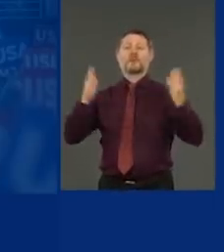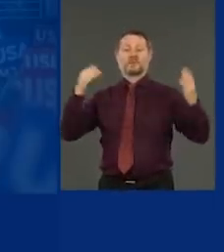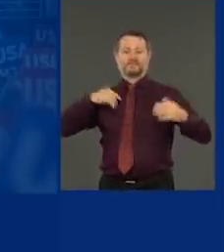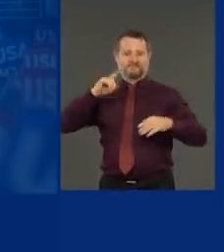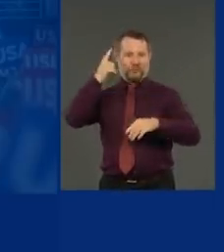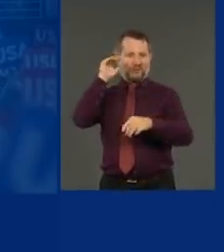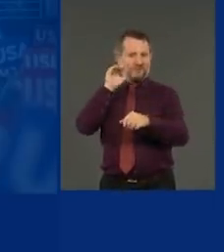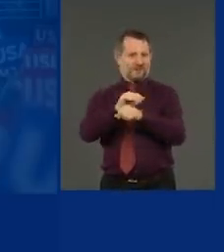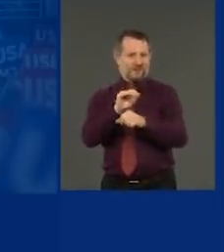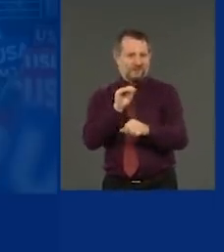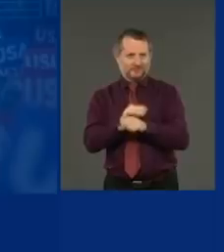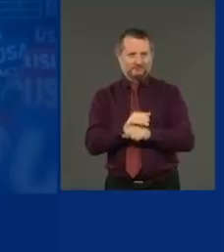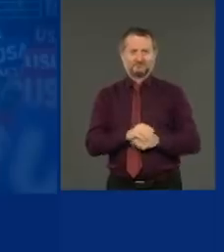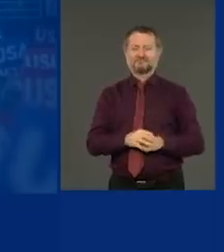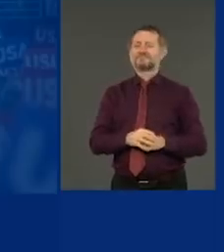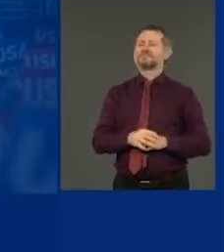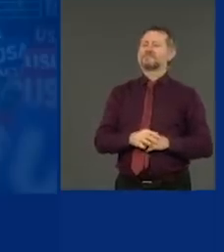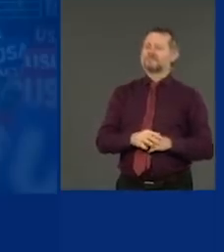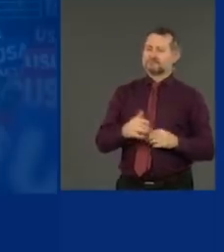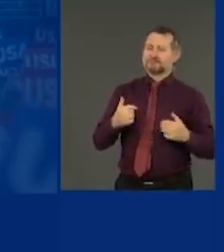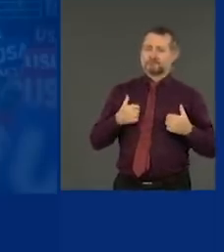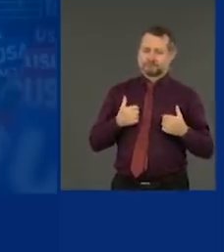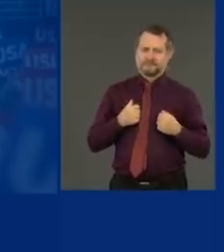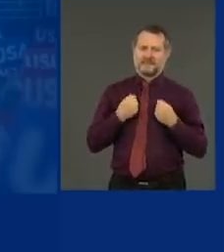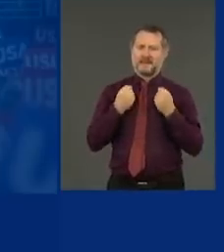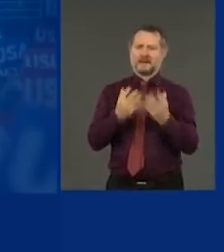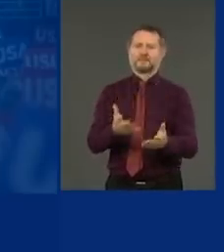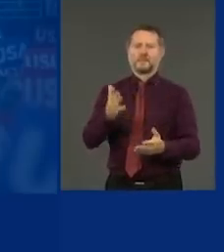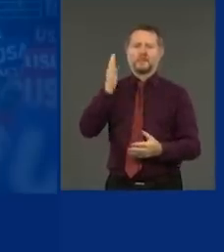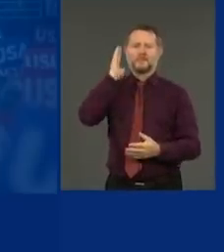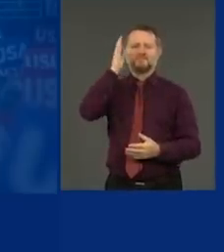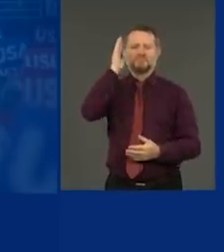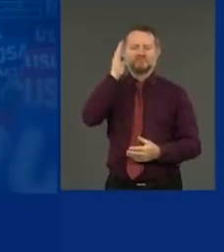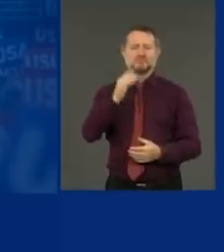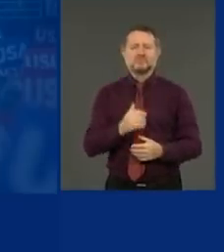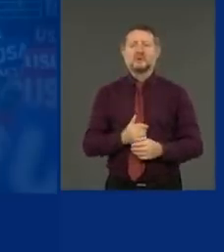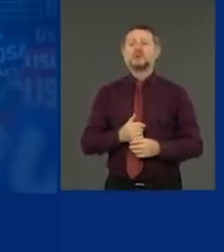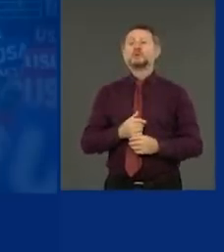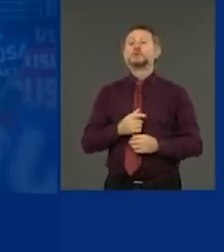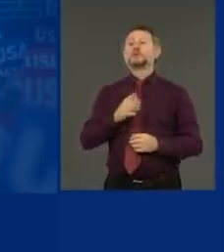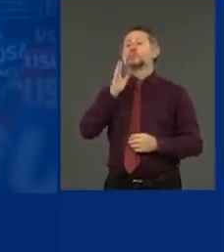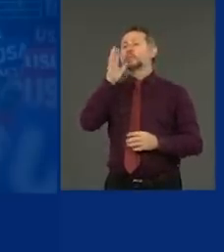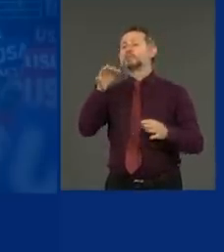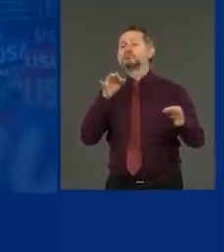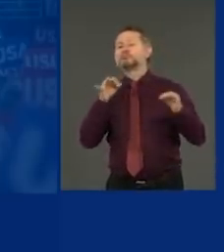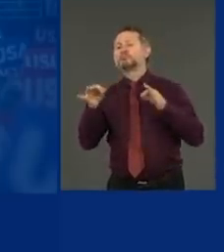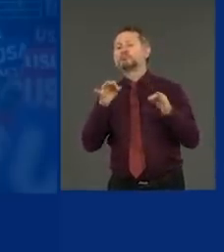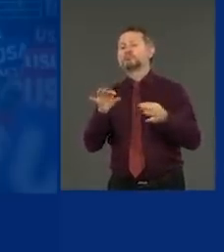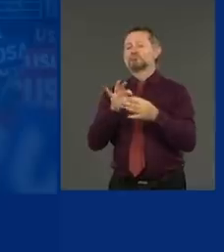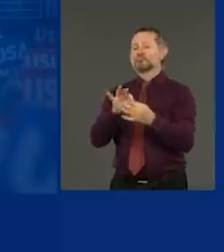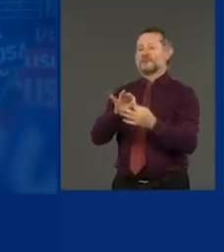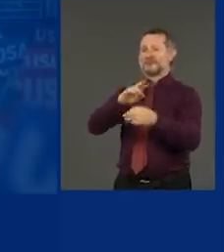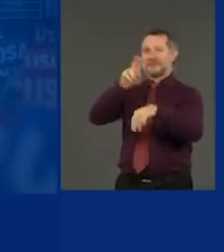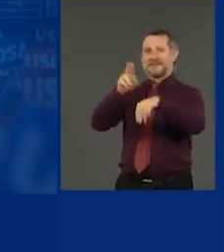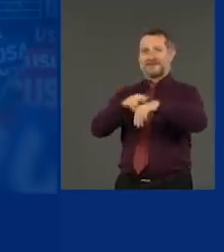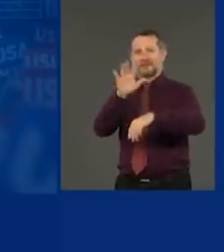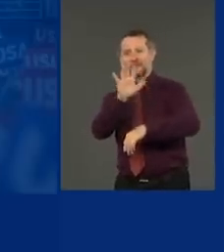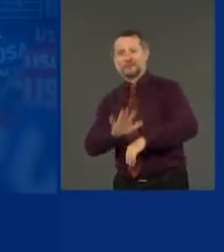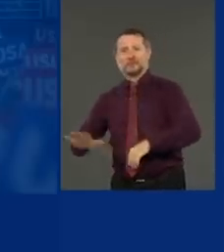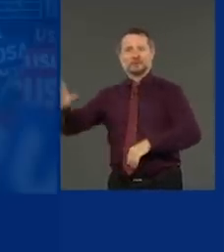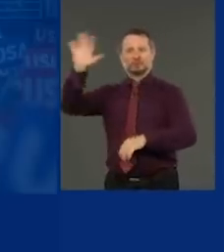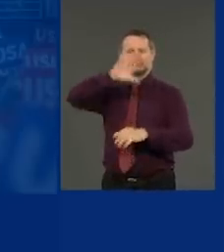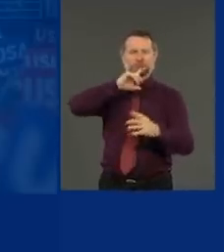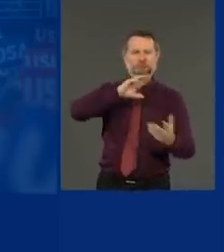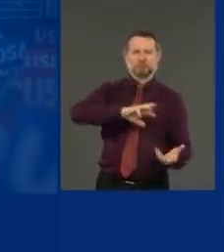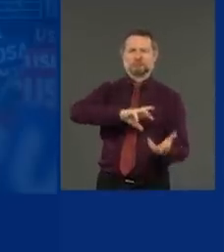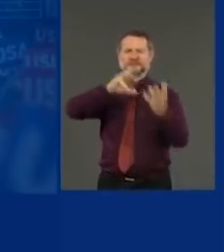and I give a speech. I'm going to speak about the national crisis that we are in, because I believe